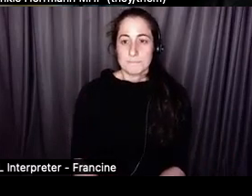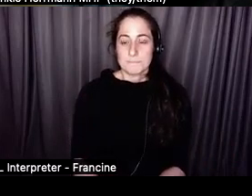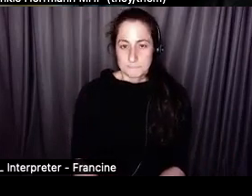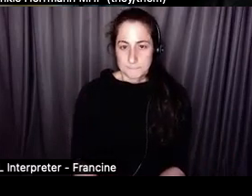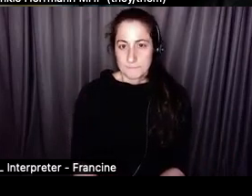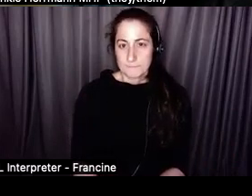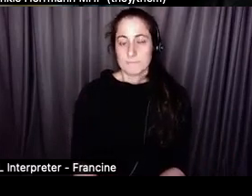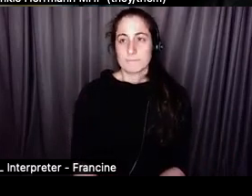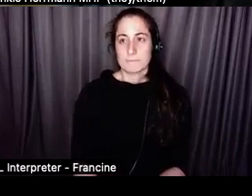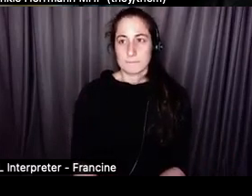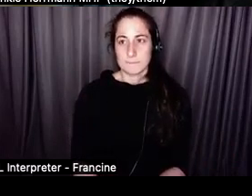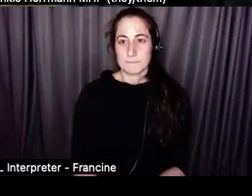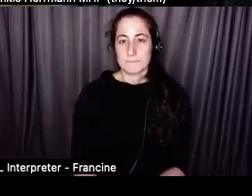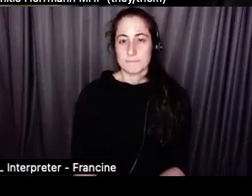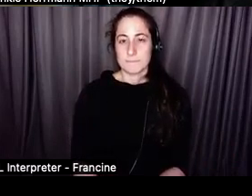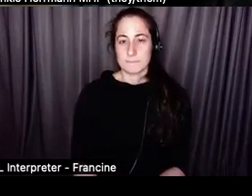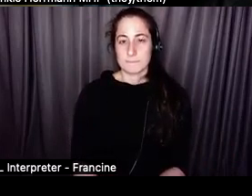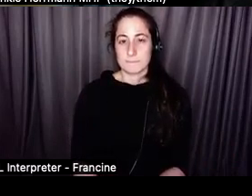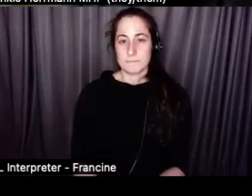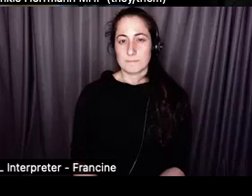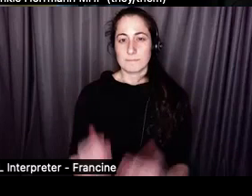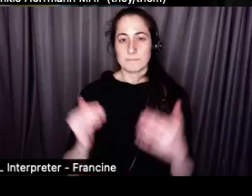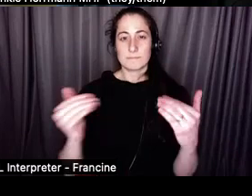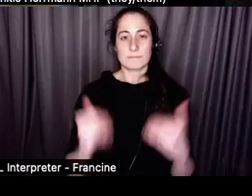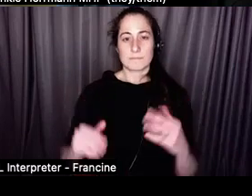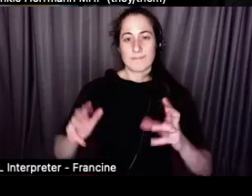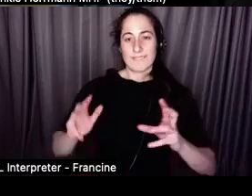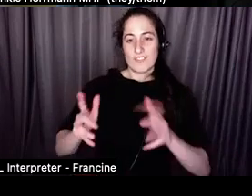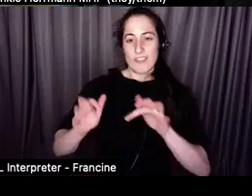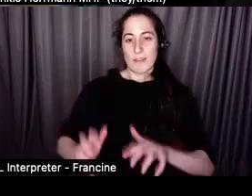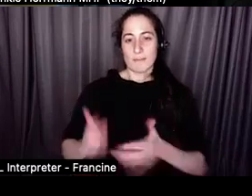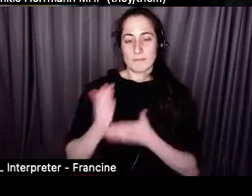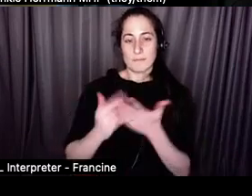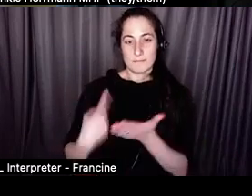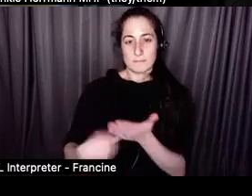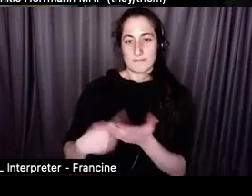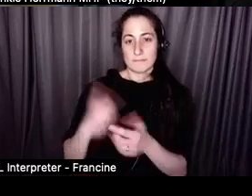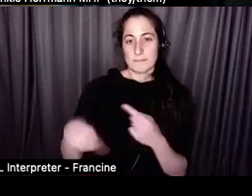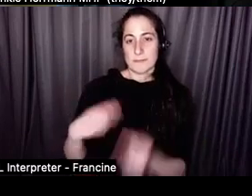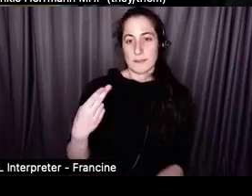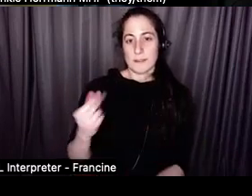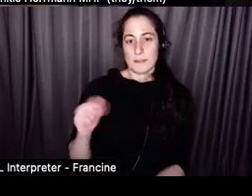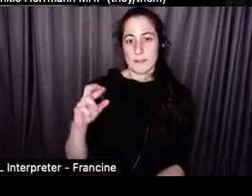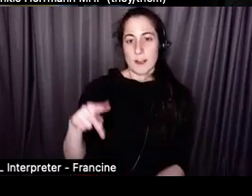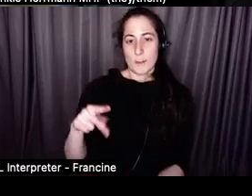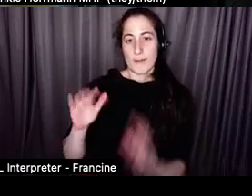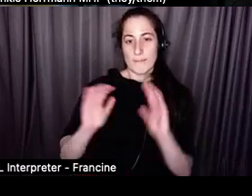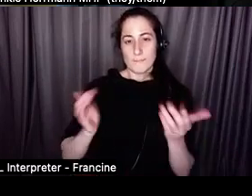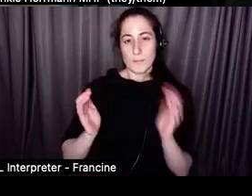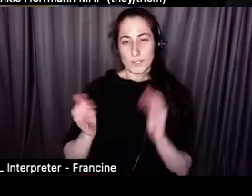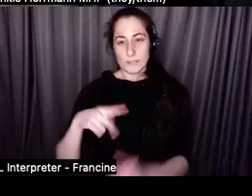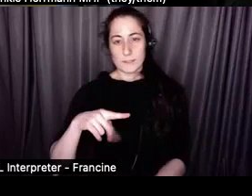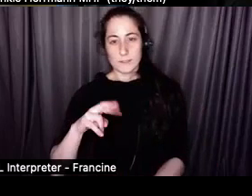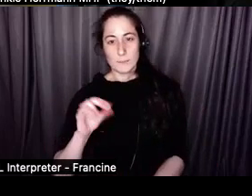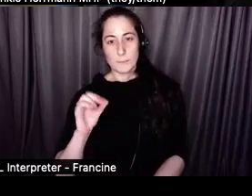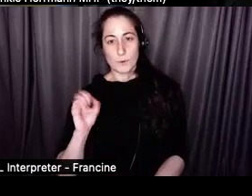absolutely. There was some discussion in the chat as well about HARP versus PROS. Can you talk